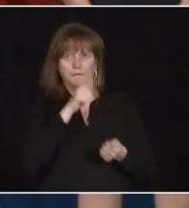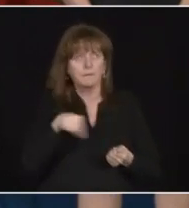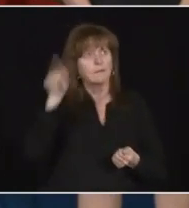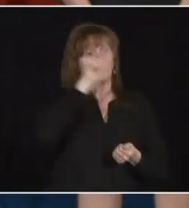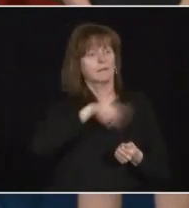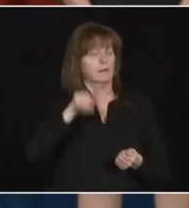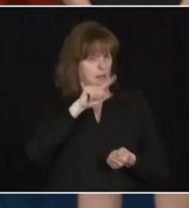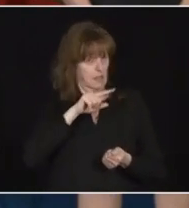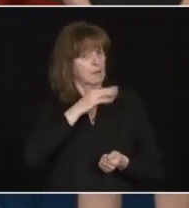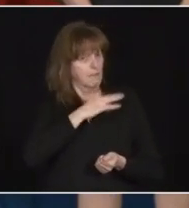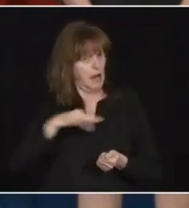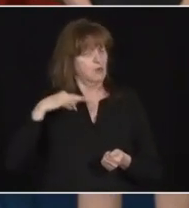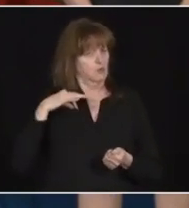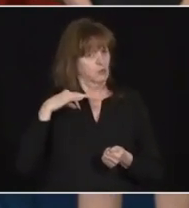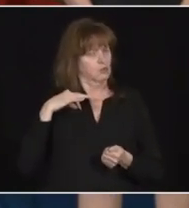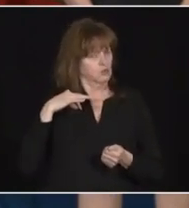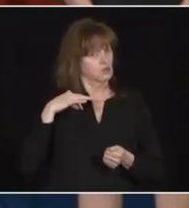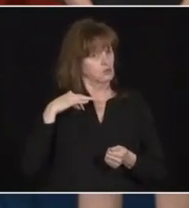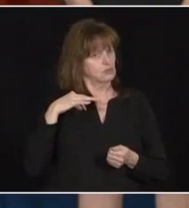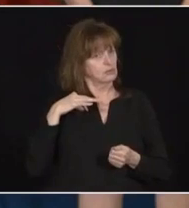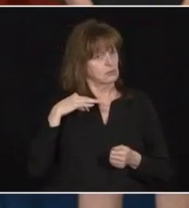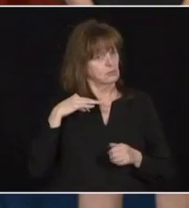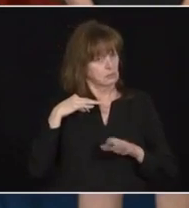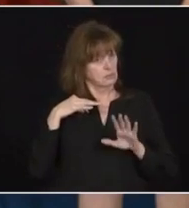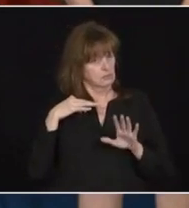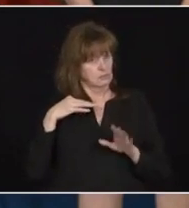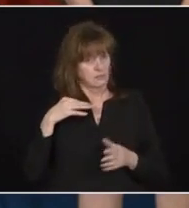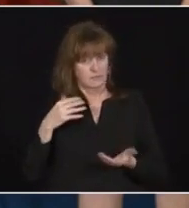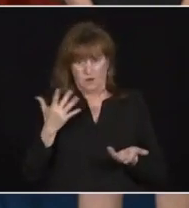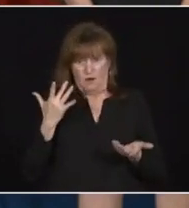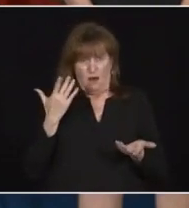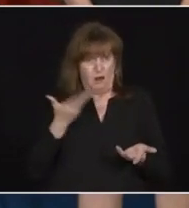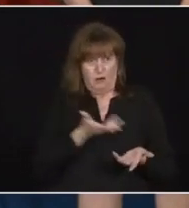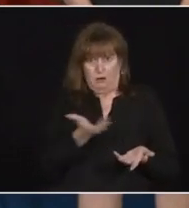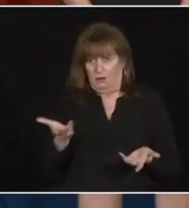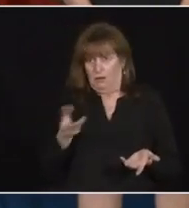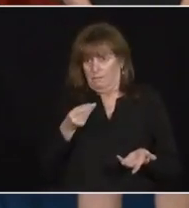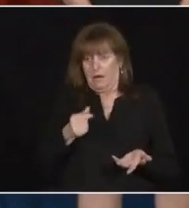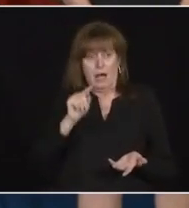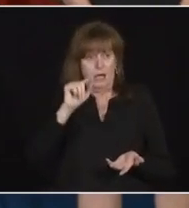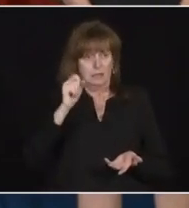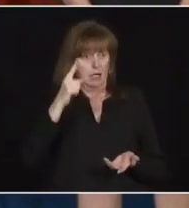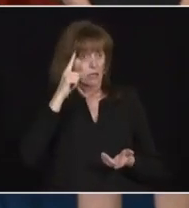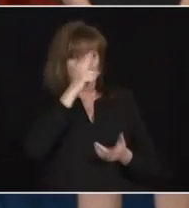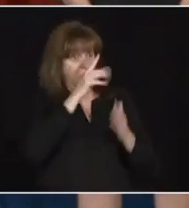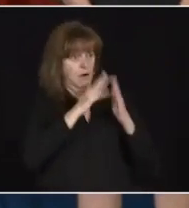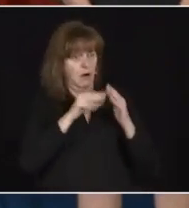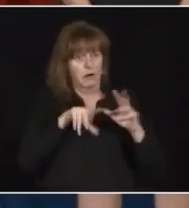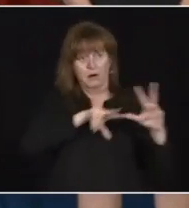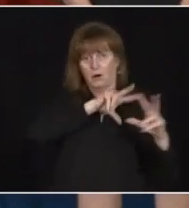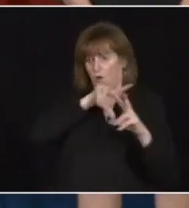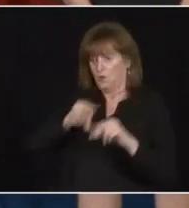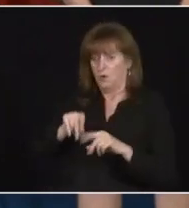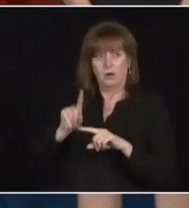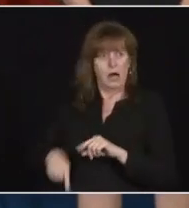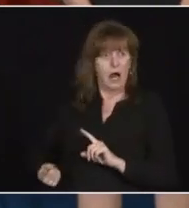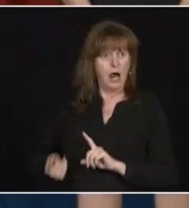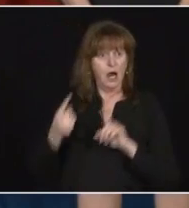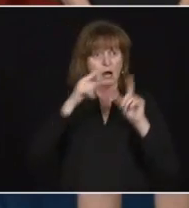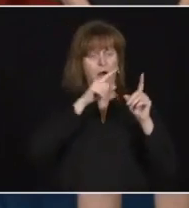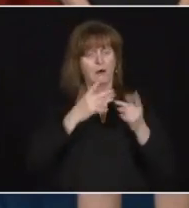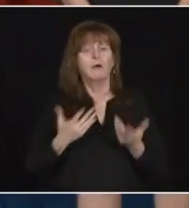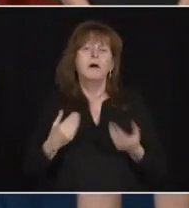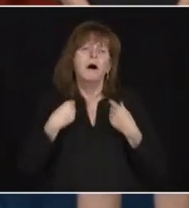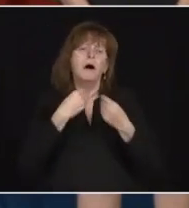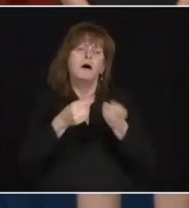you can hold back taxpayers from going to their their cottages. I'll give you an example in Muskoka.